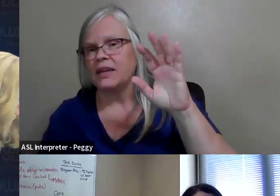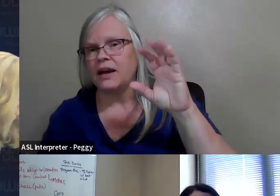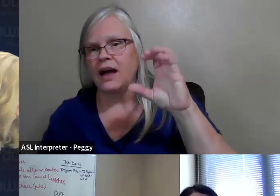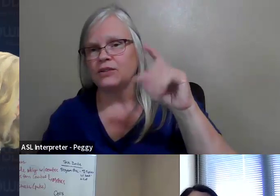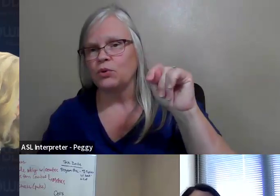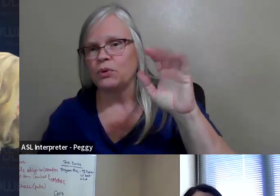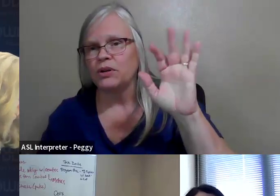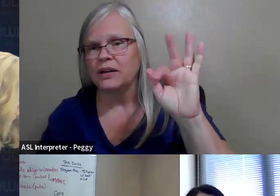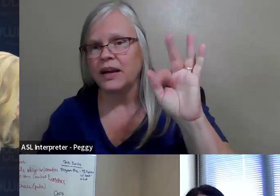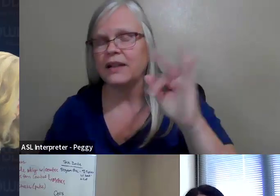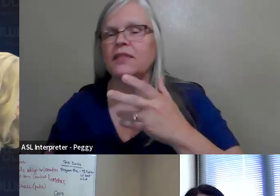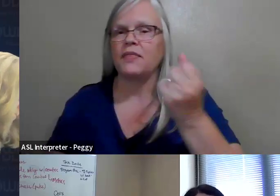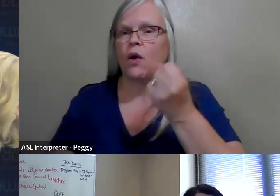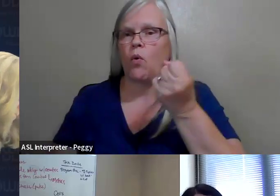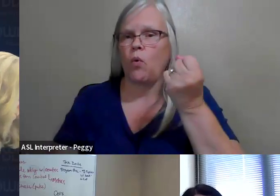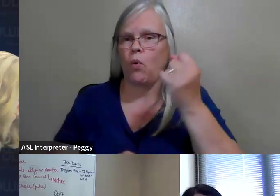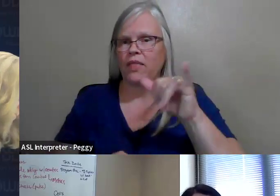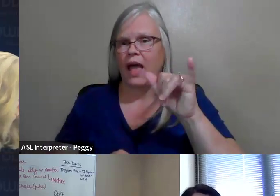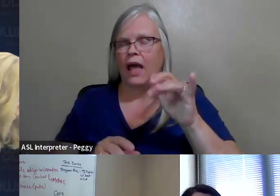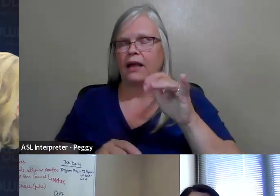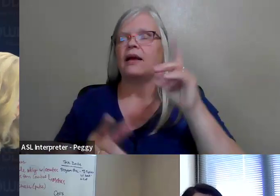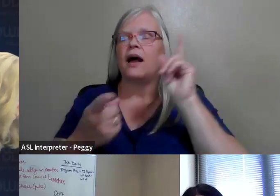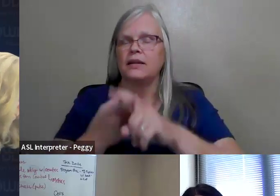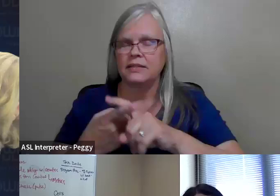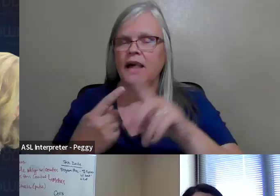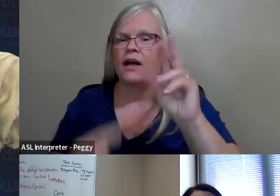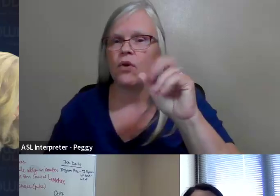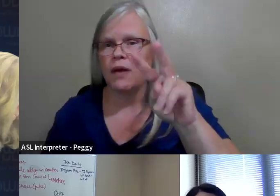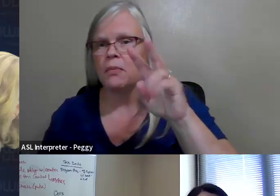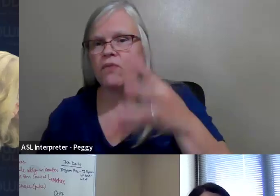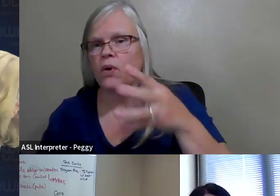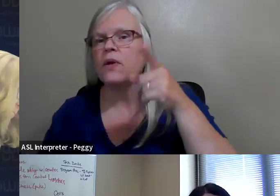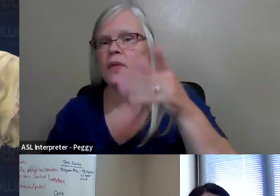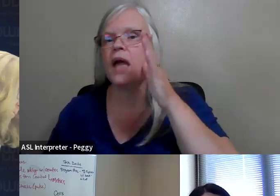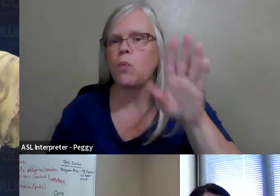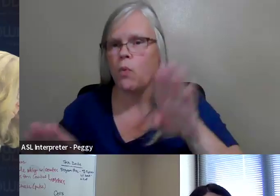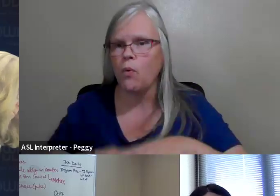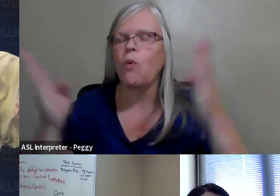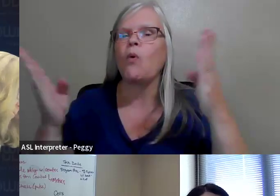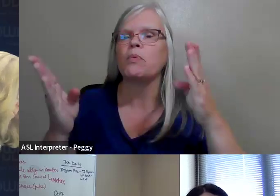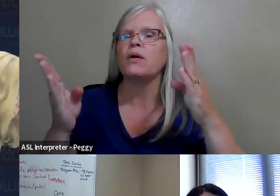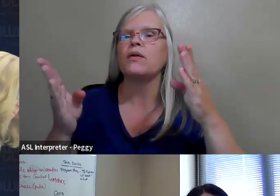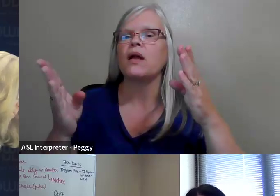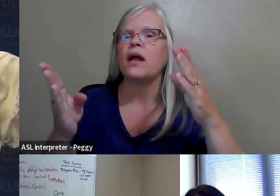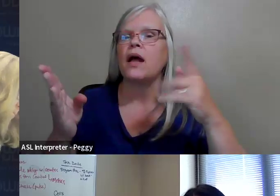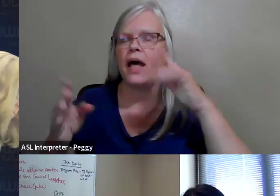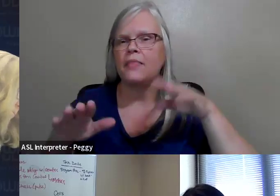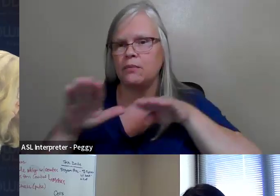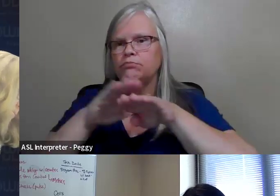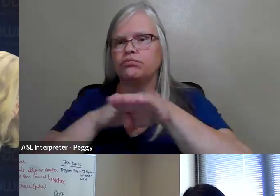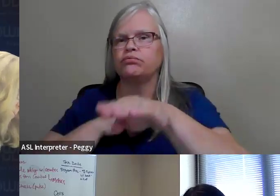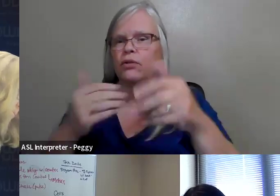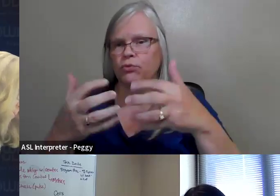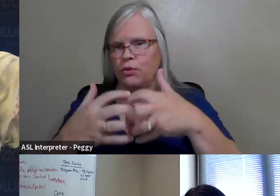that until November 4th, and then the absentee board is going to be the ones to open them up and run them through the tabulators.